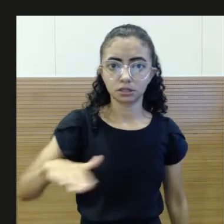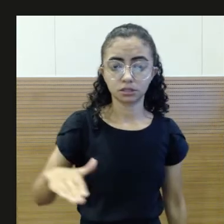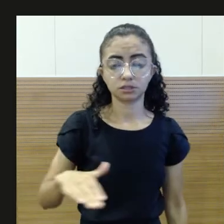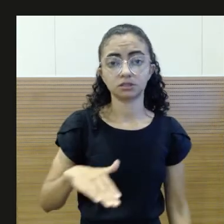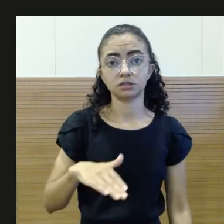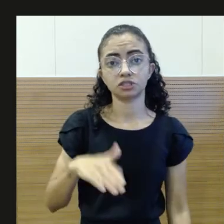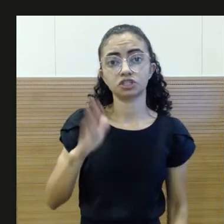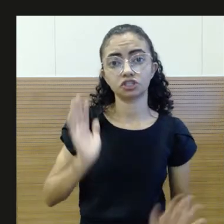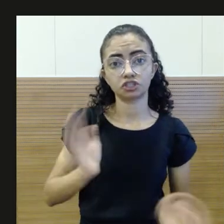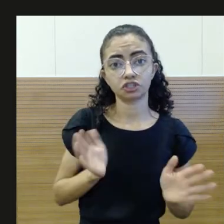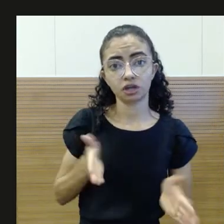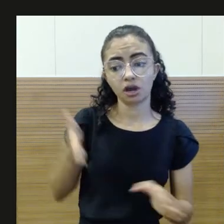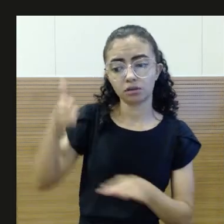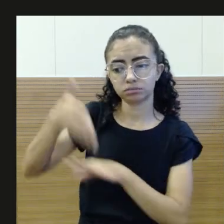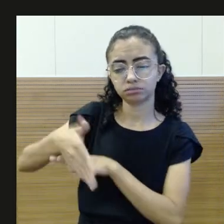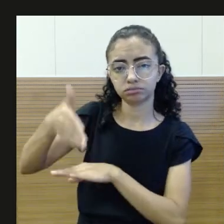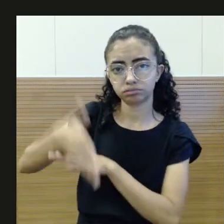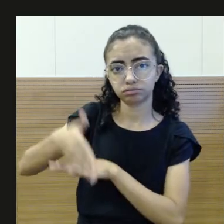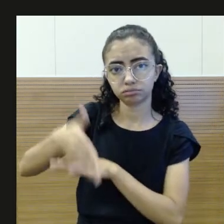foods, eggs,